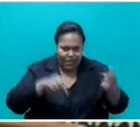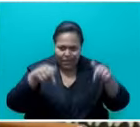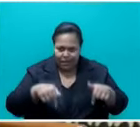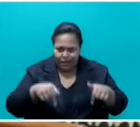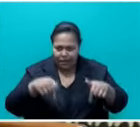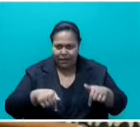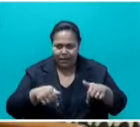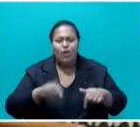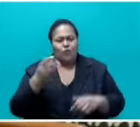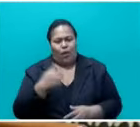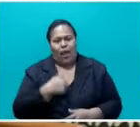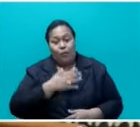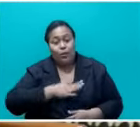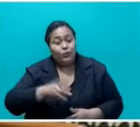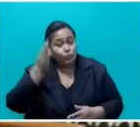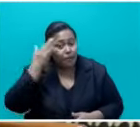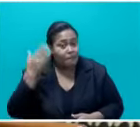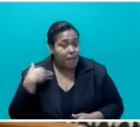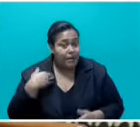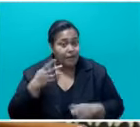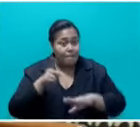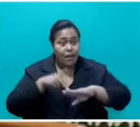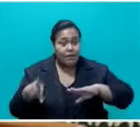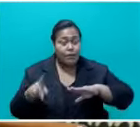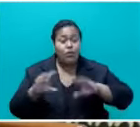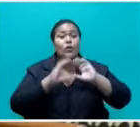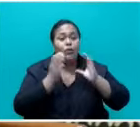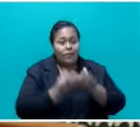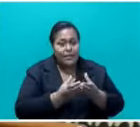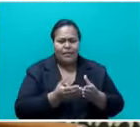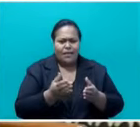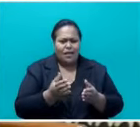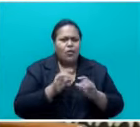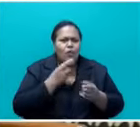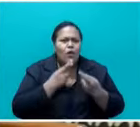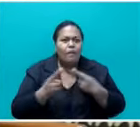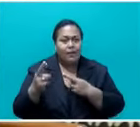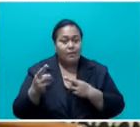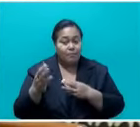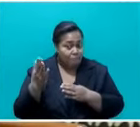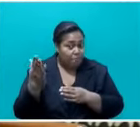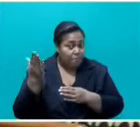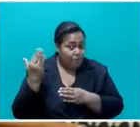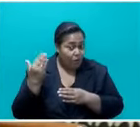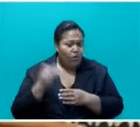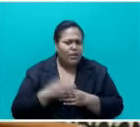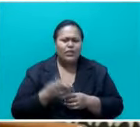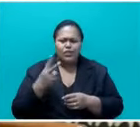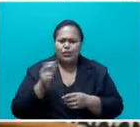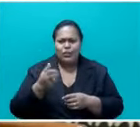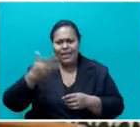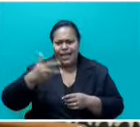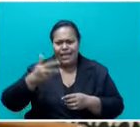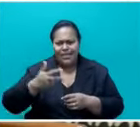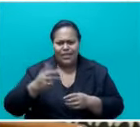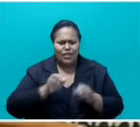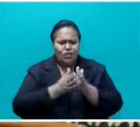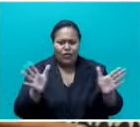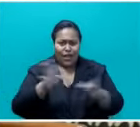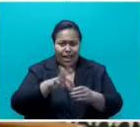to remind Parliament of the committee's earlier recommendation contained in its review report of the 2018 general election. And the